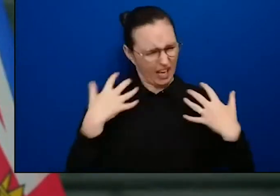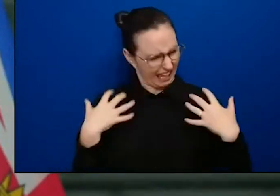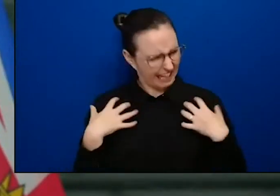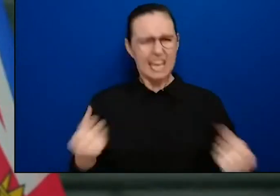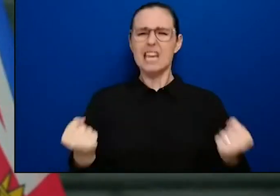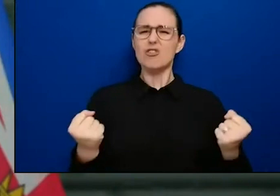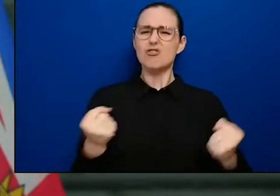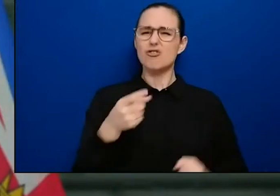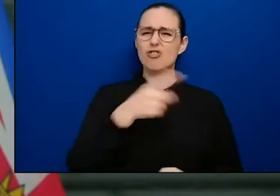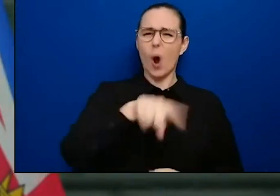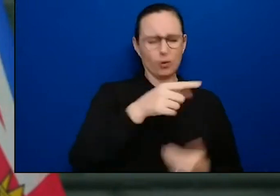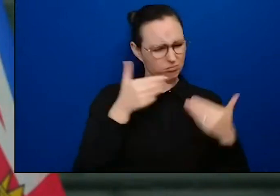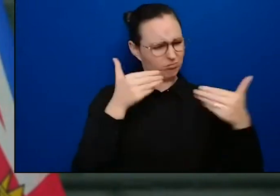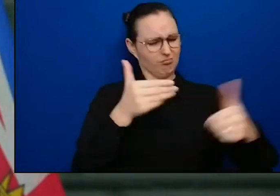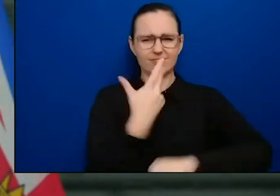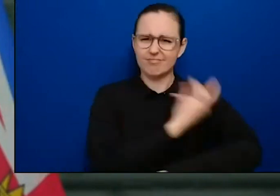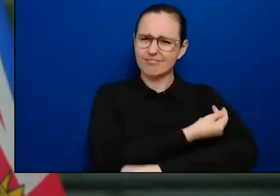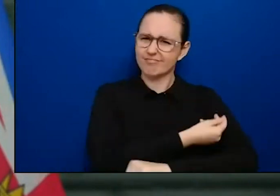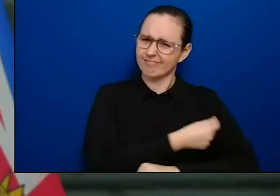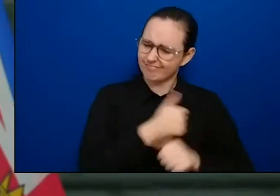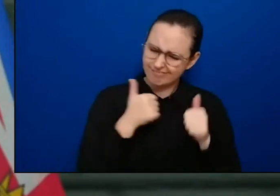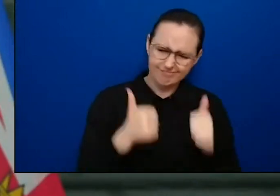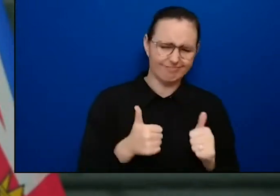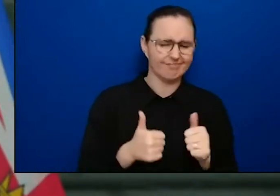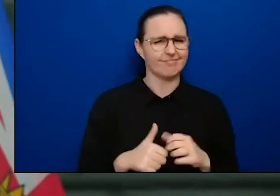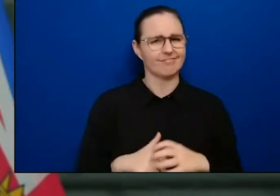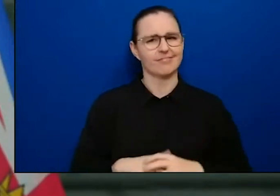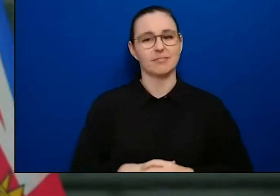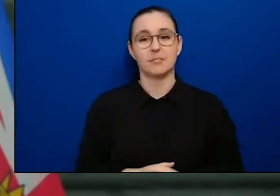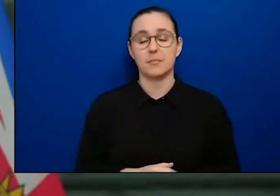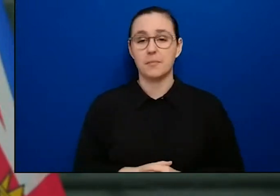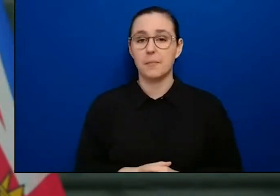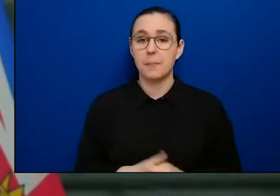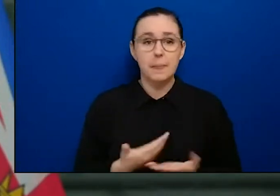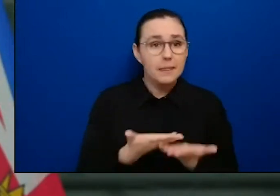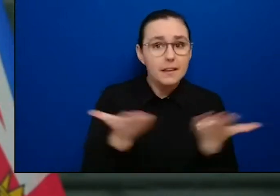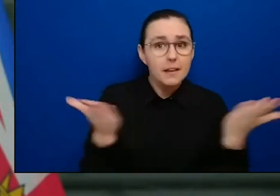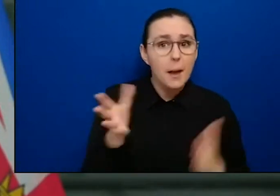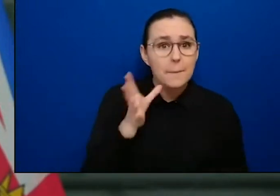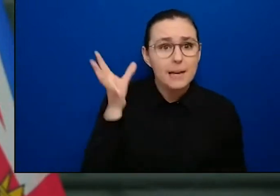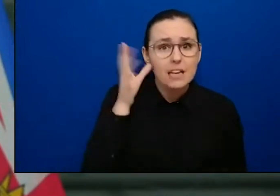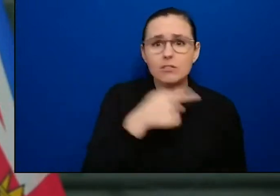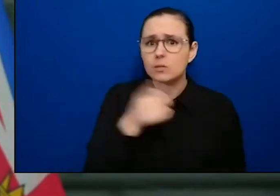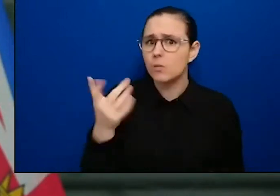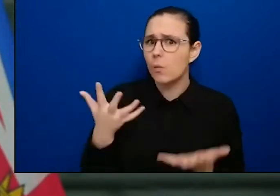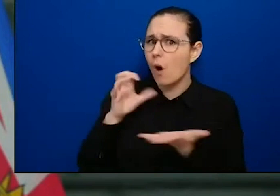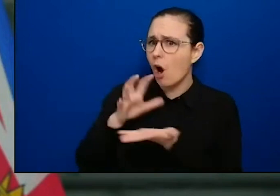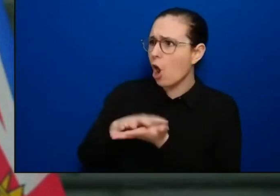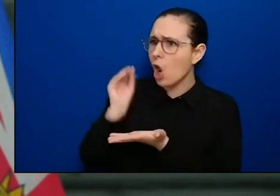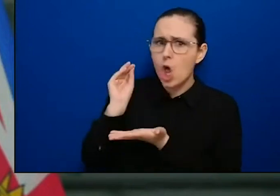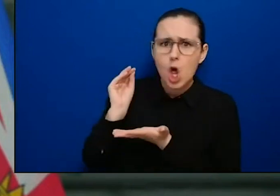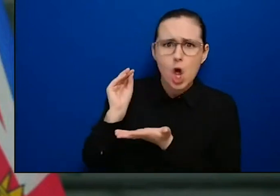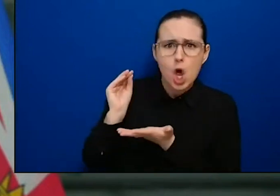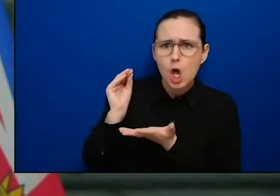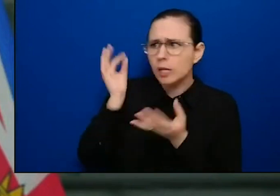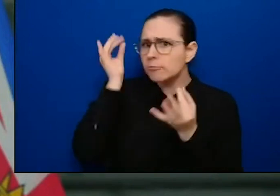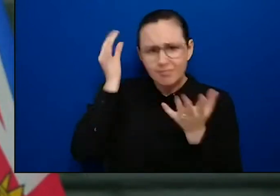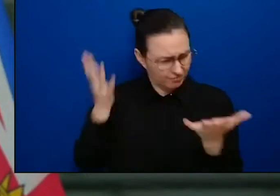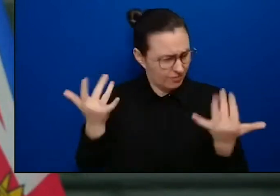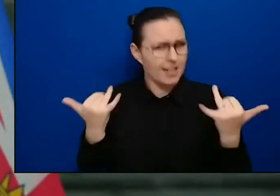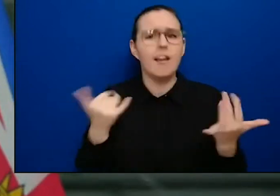about the pediatric vaccines and to get your children registered. And yes, you will get an invite, and they will